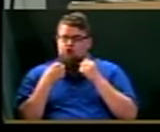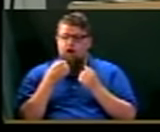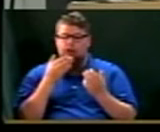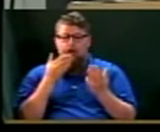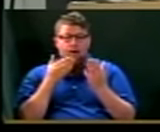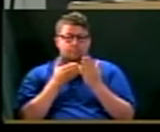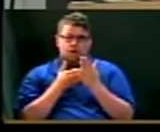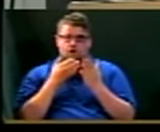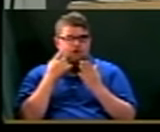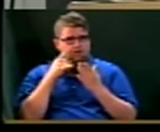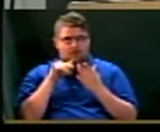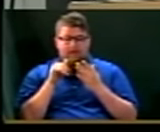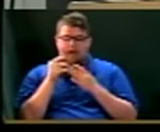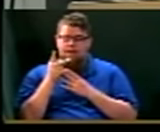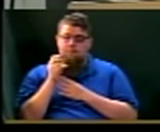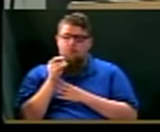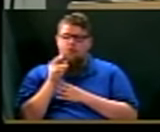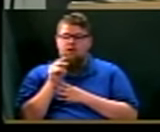this portfolio,